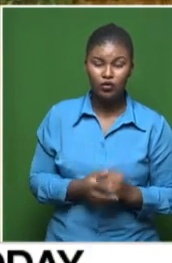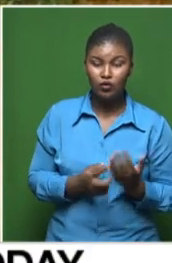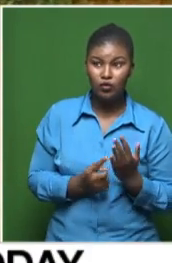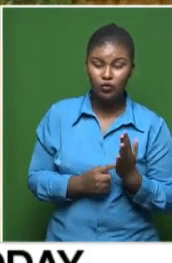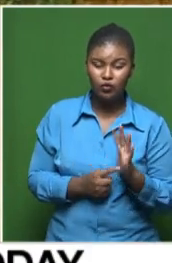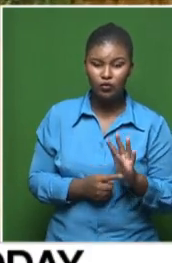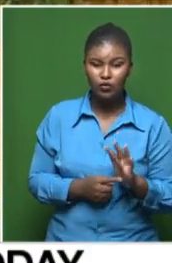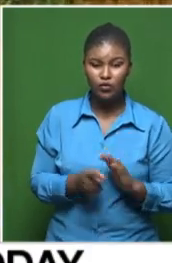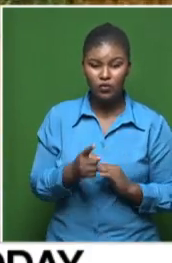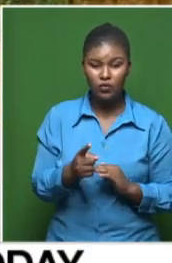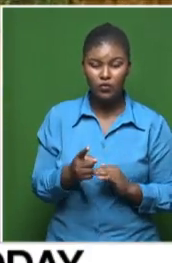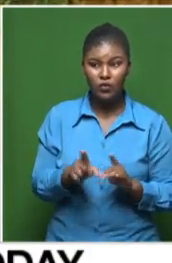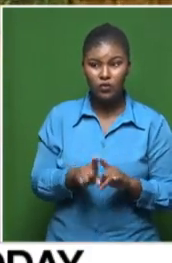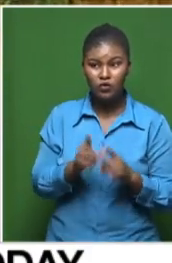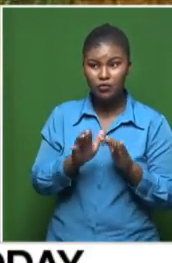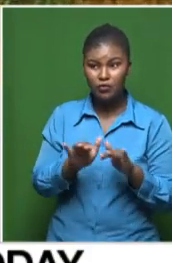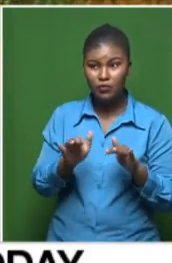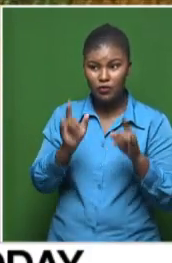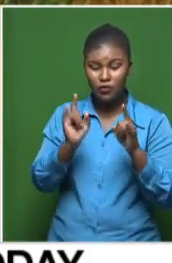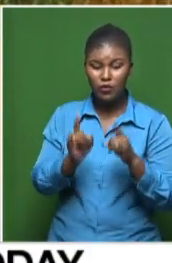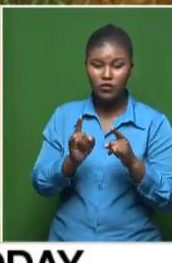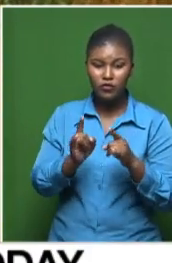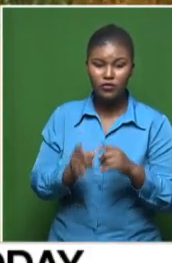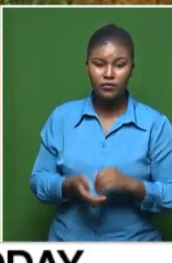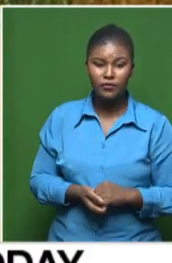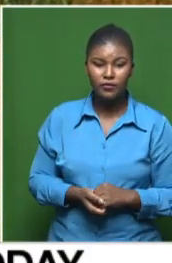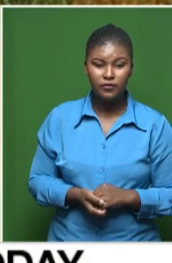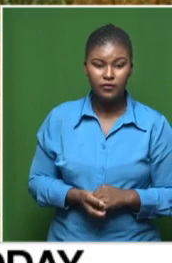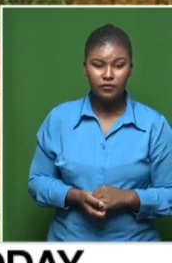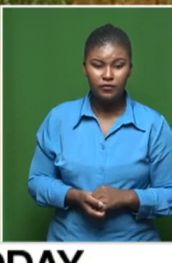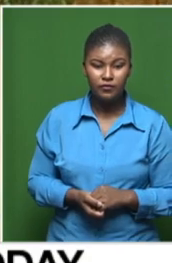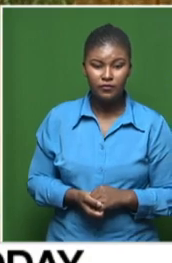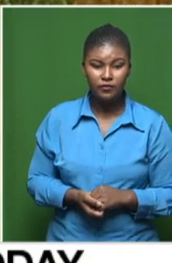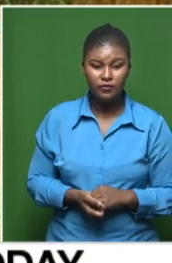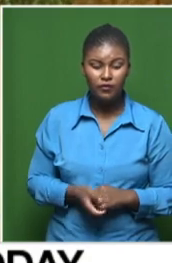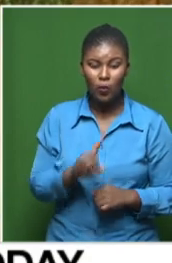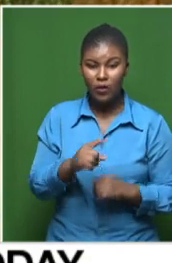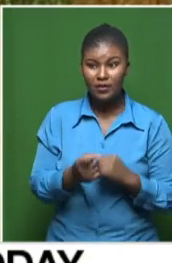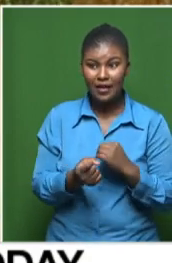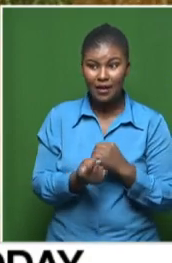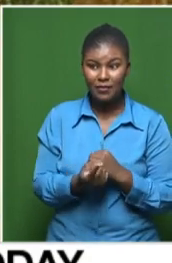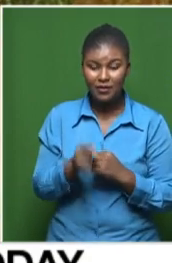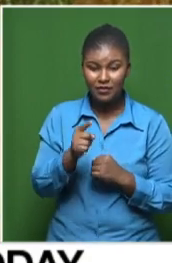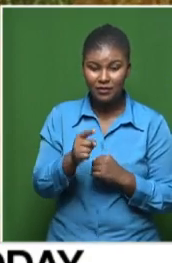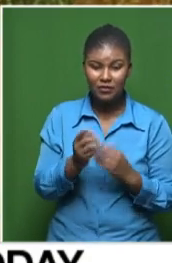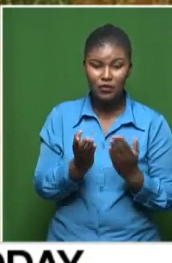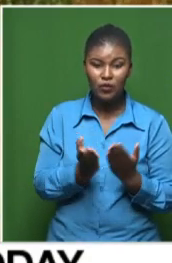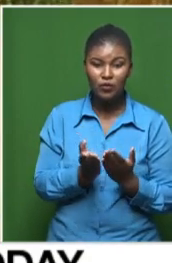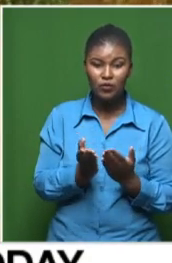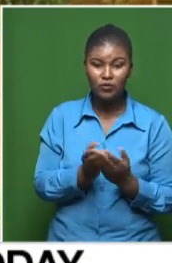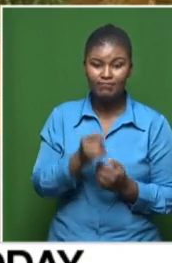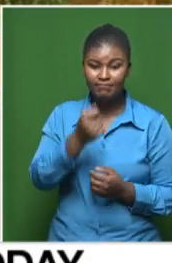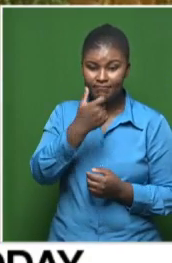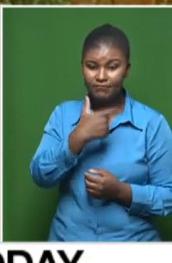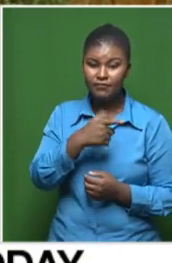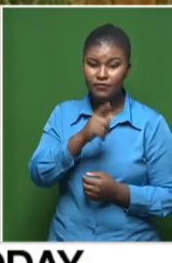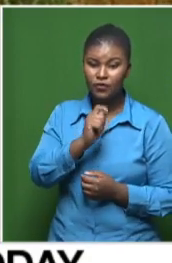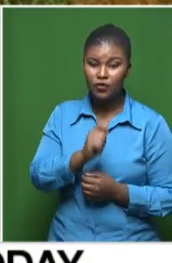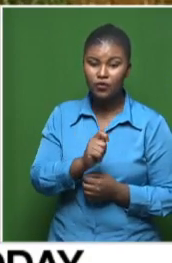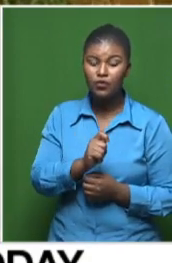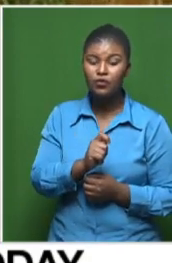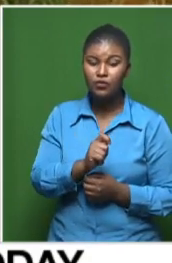you there and the viewers at home the state here at this particular school. You know, it's sad. If you look